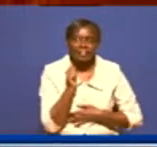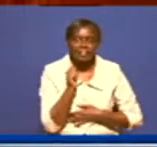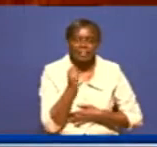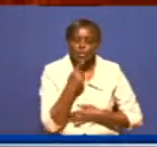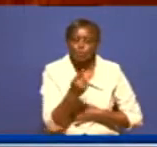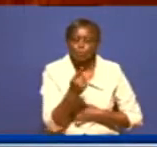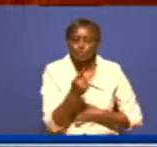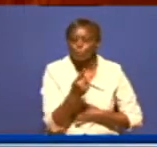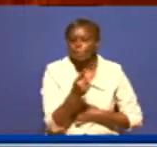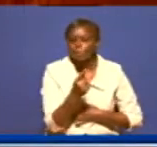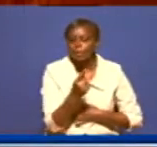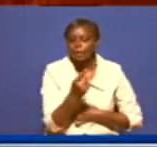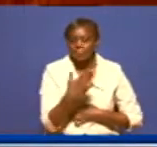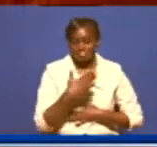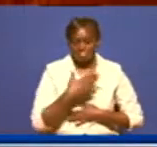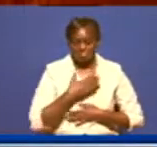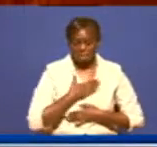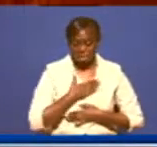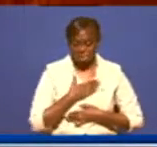improper motive that I have been